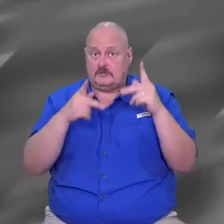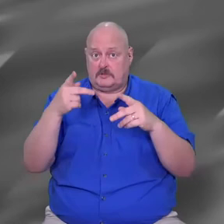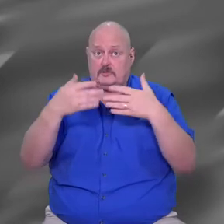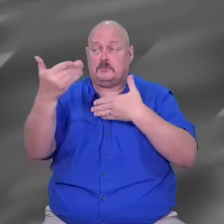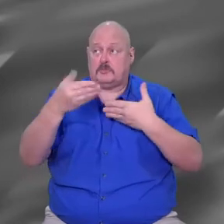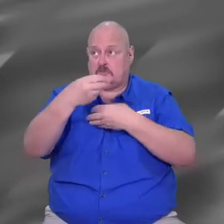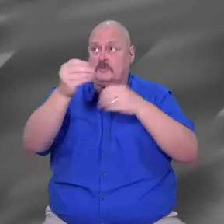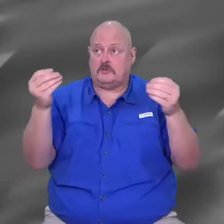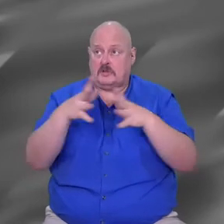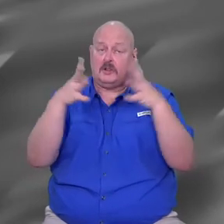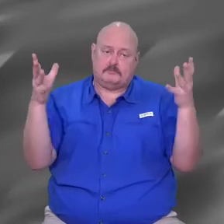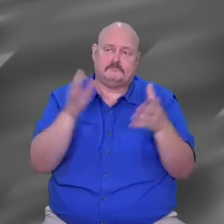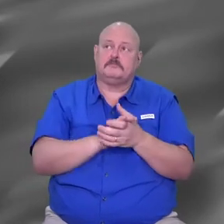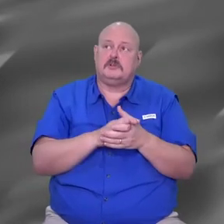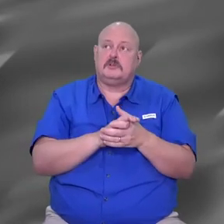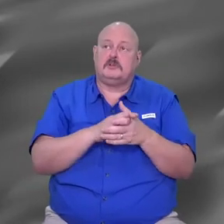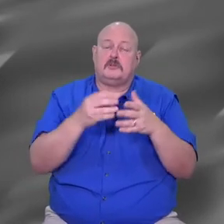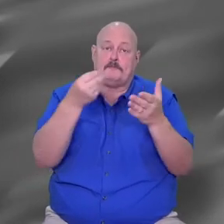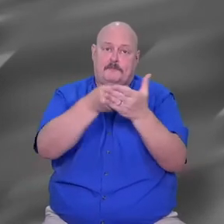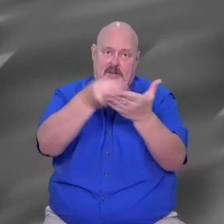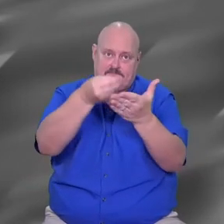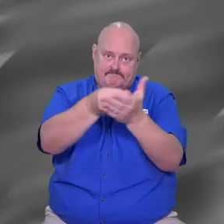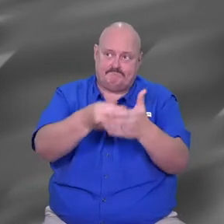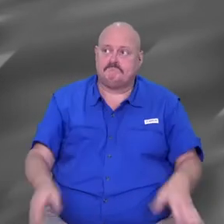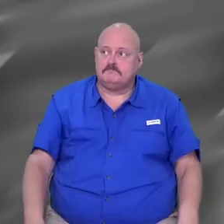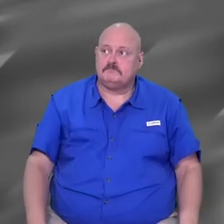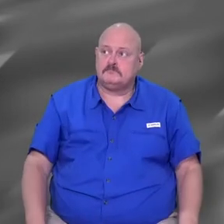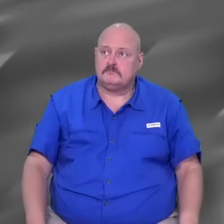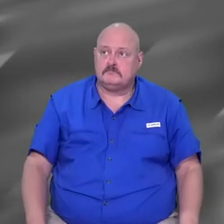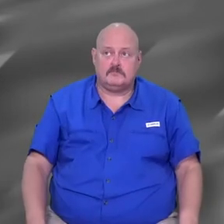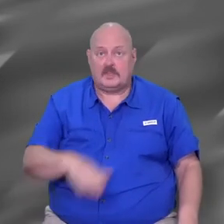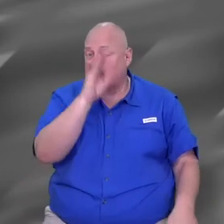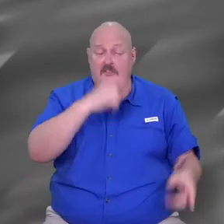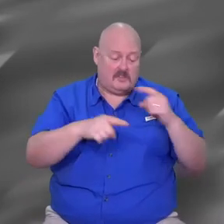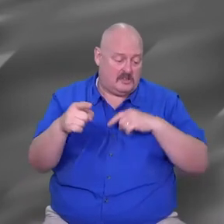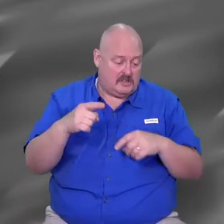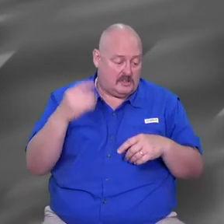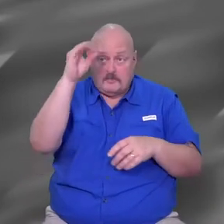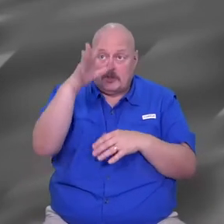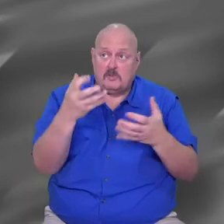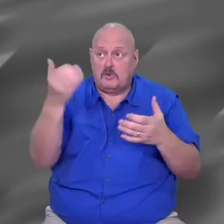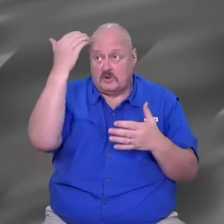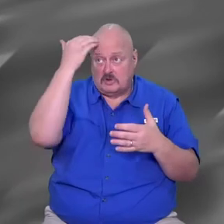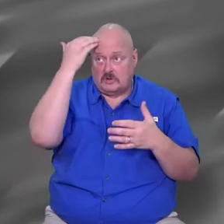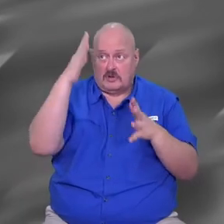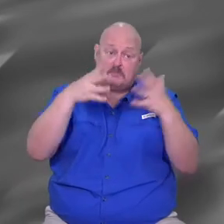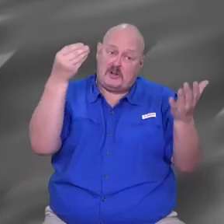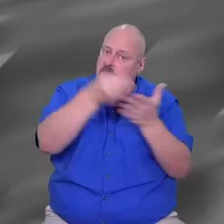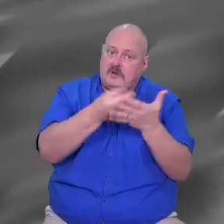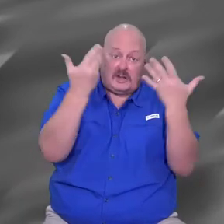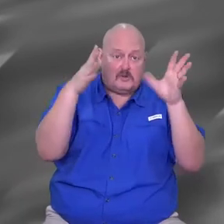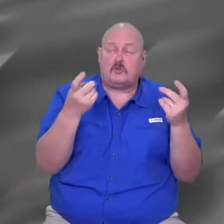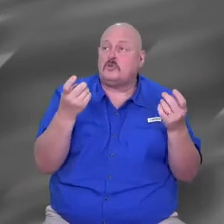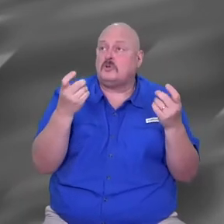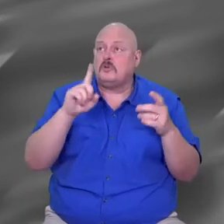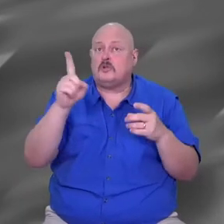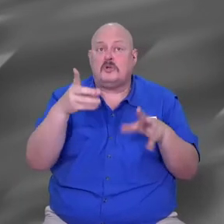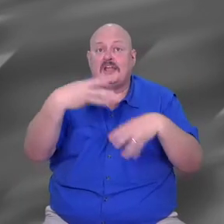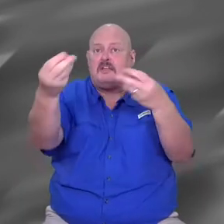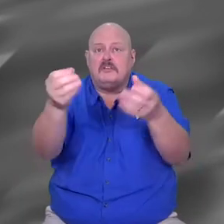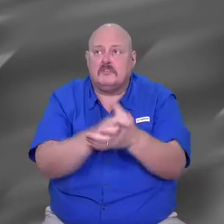office a whole lot. It's the issue of money. Now, they don't ever come in and say, Pastor, I want you to know I got so much money, I don't know what to do with it. Where can I give